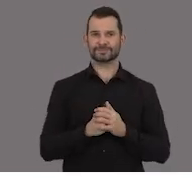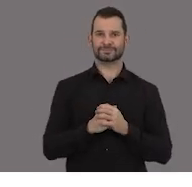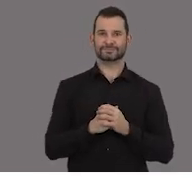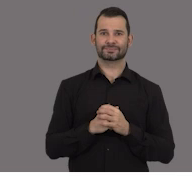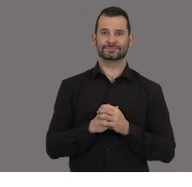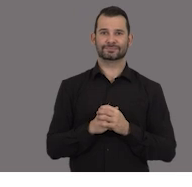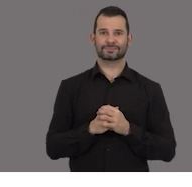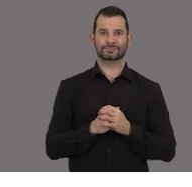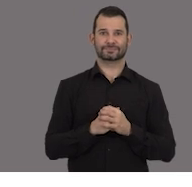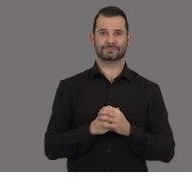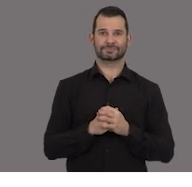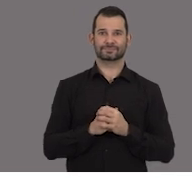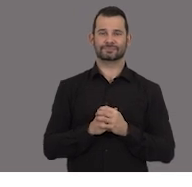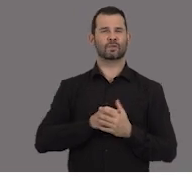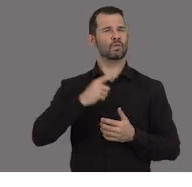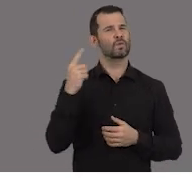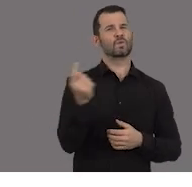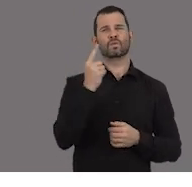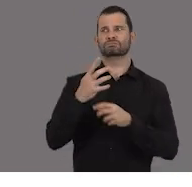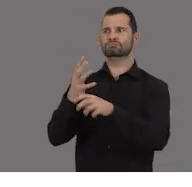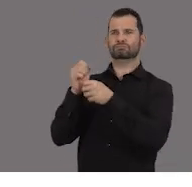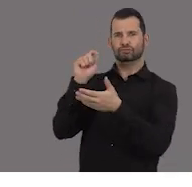employment insurance when you need it.